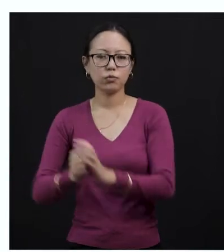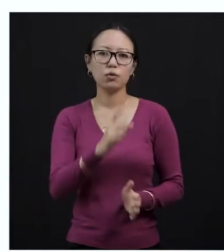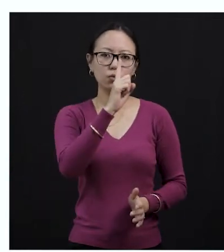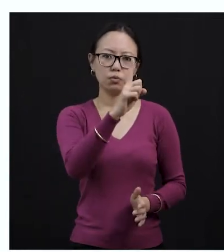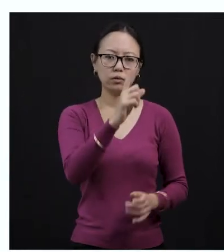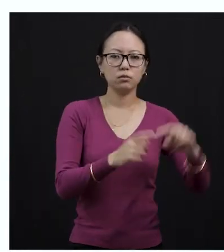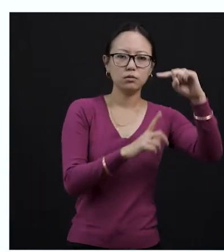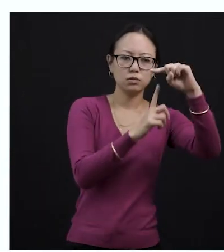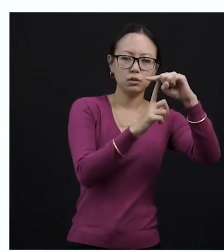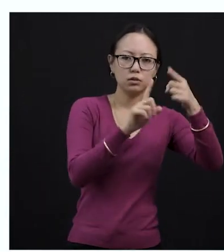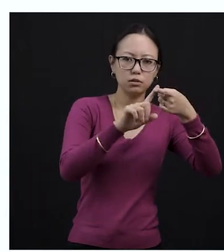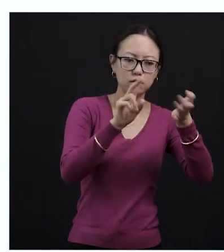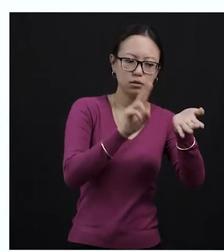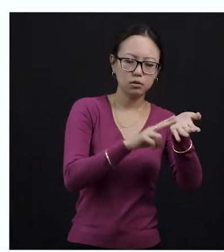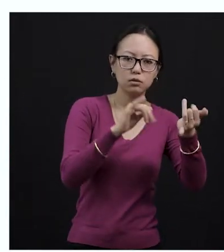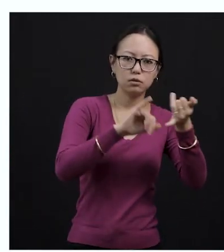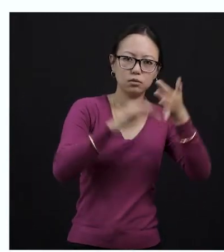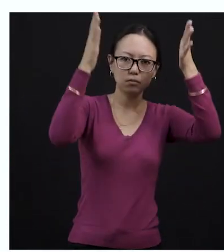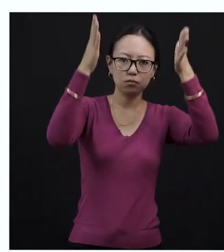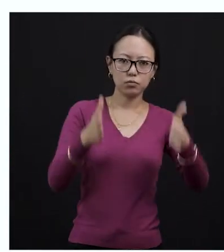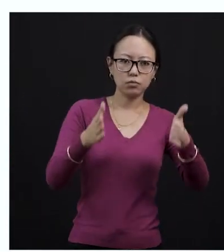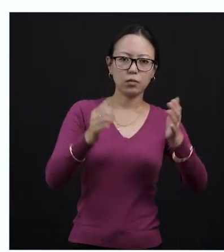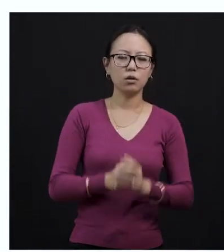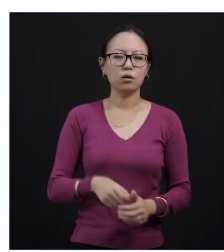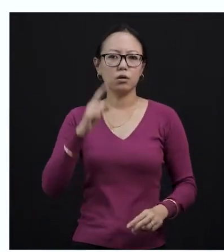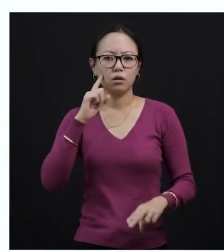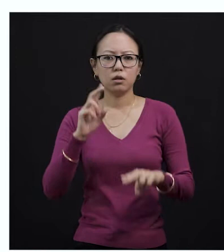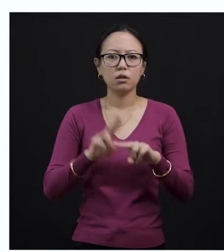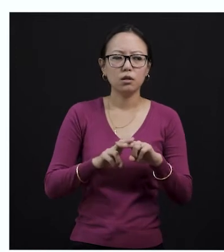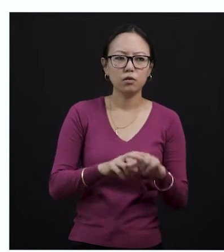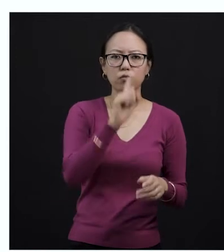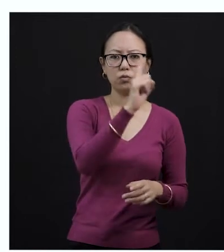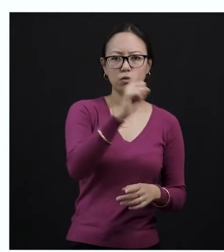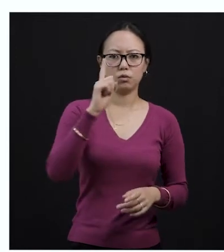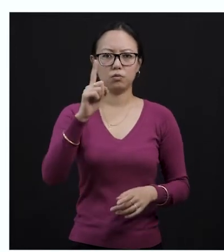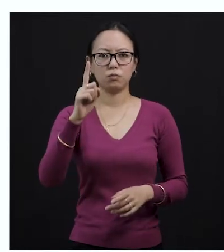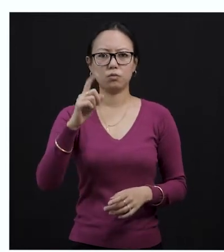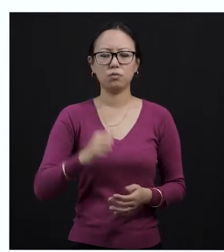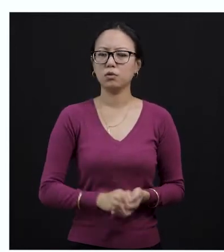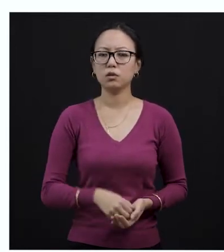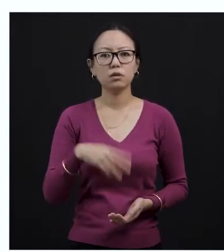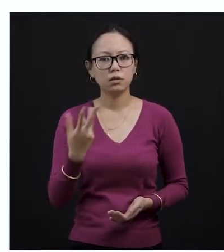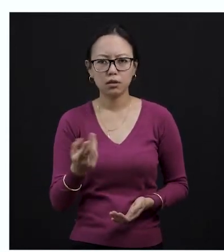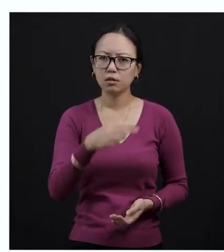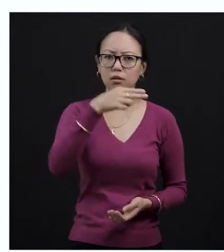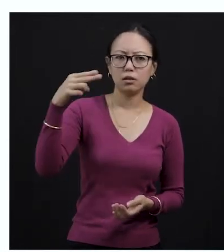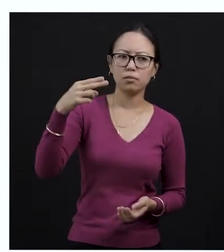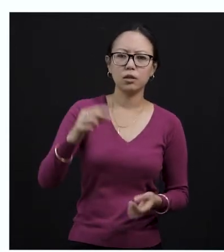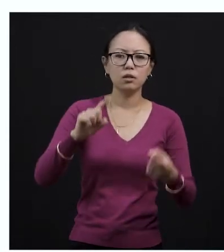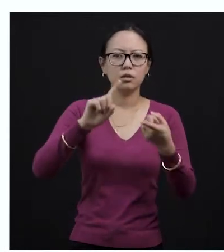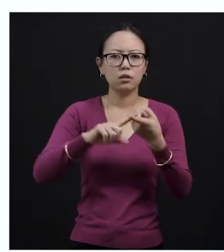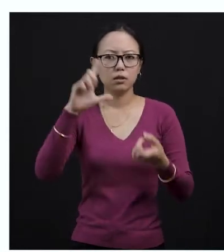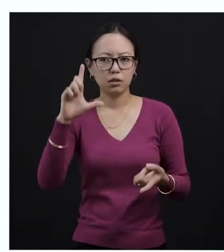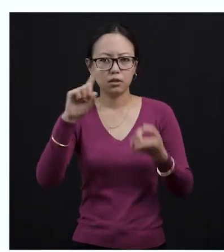this 1/10 and 1 ones, it becomes 11. All right. Similarly for